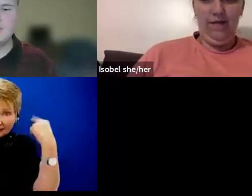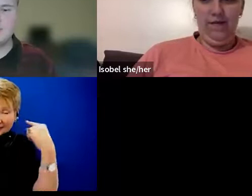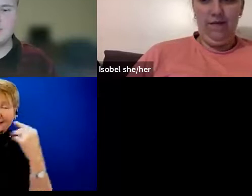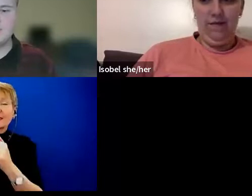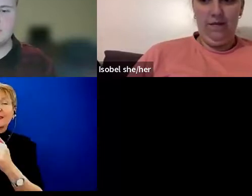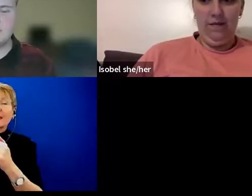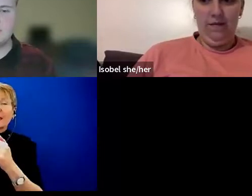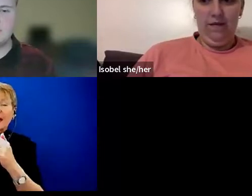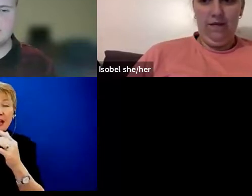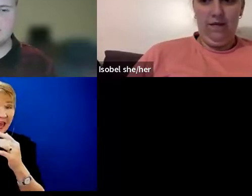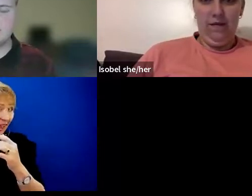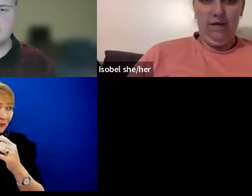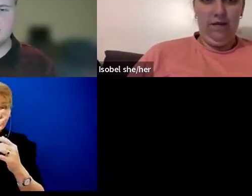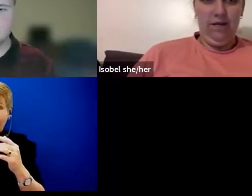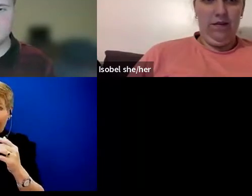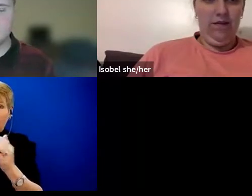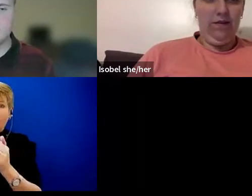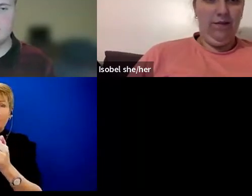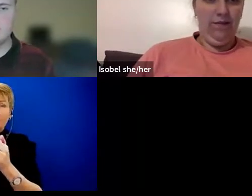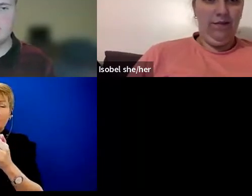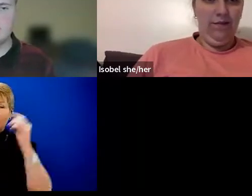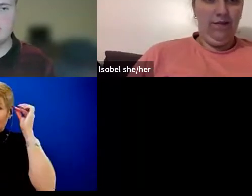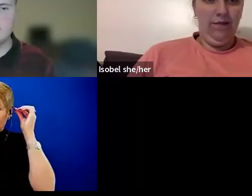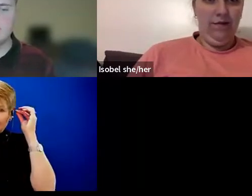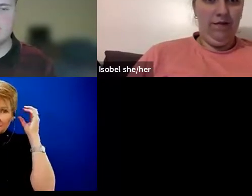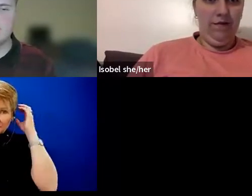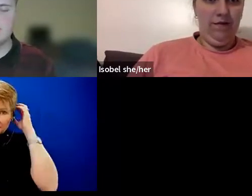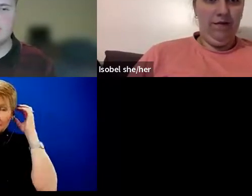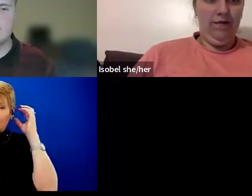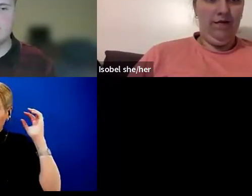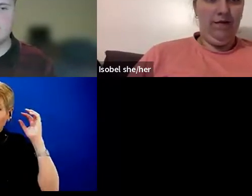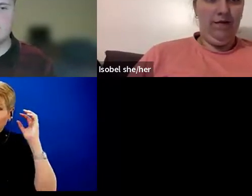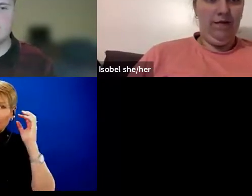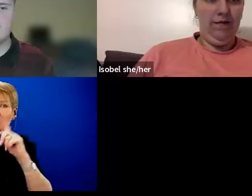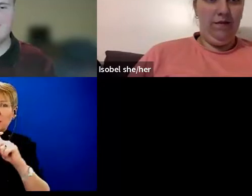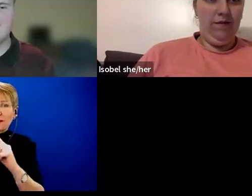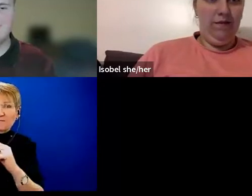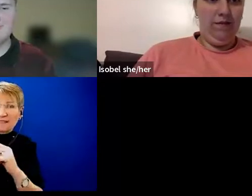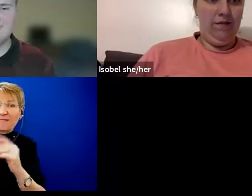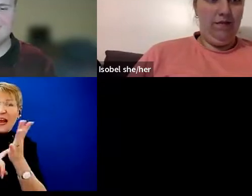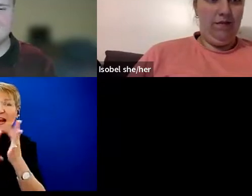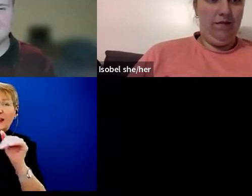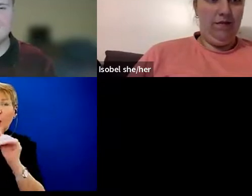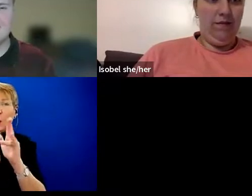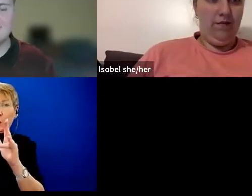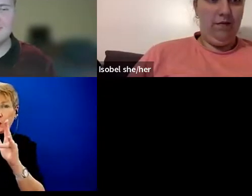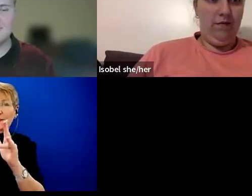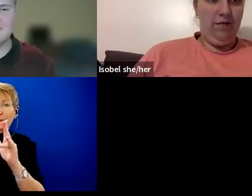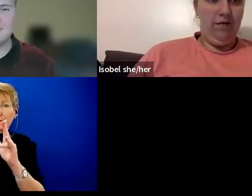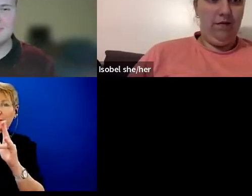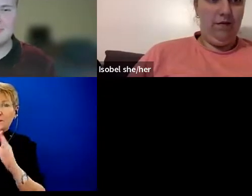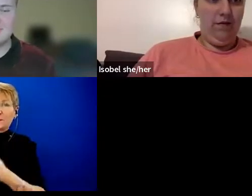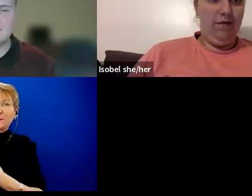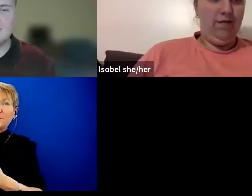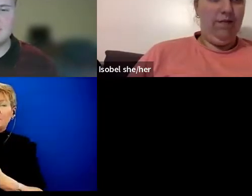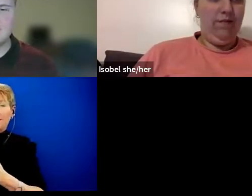plain brown hair tucked under a set of headphones, and Lego in the background of my visual. One of